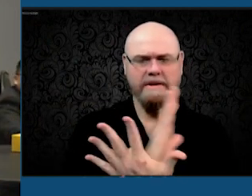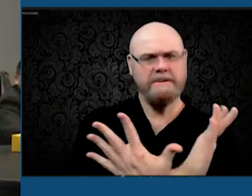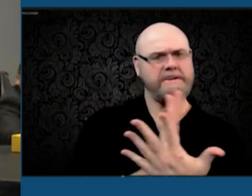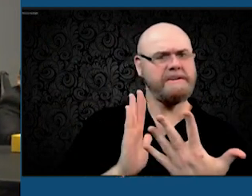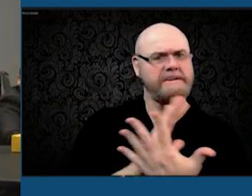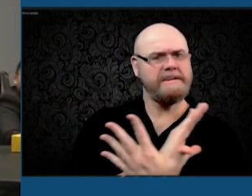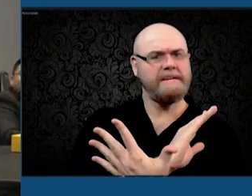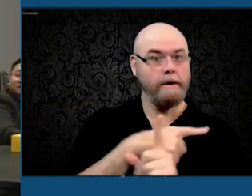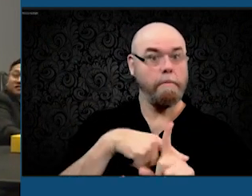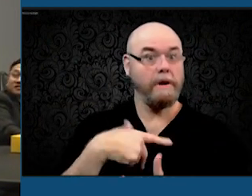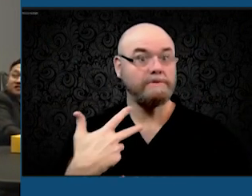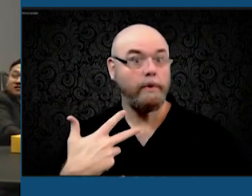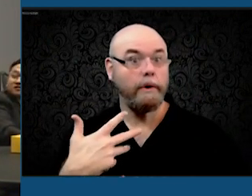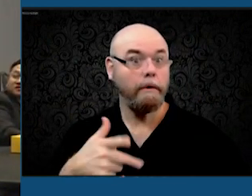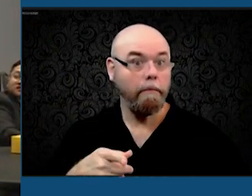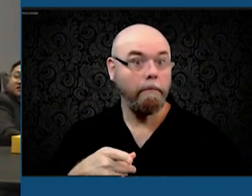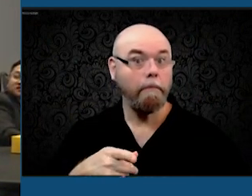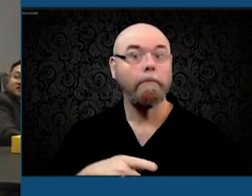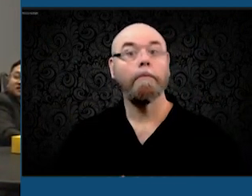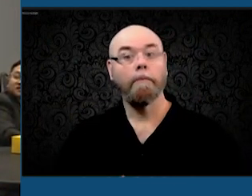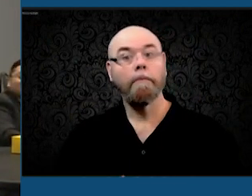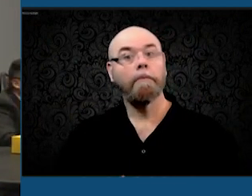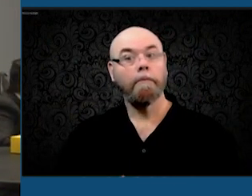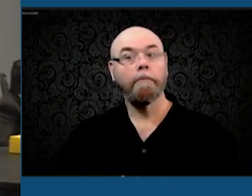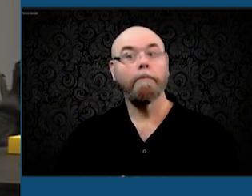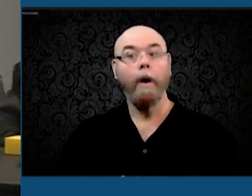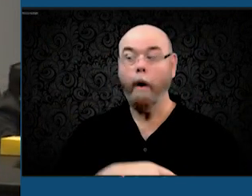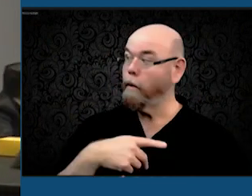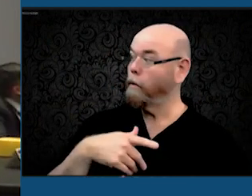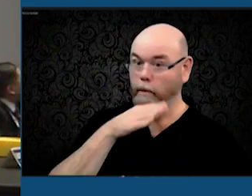+3. I guess we're going to do this out loud.